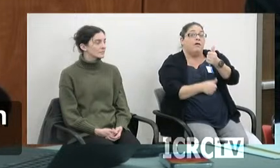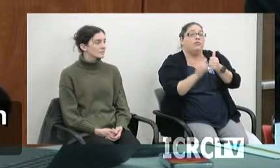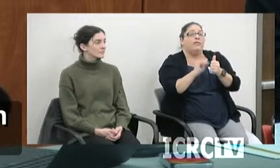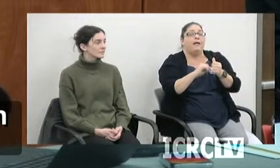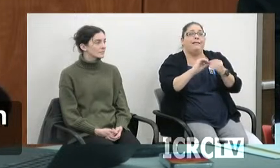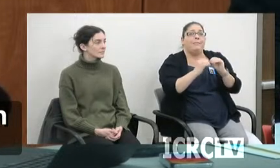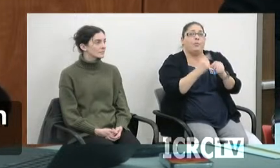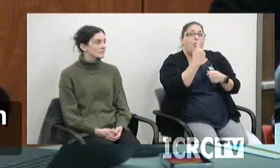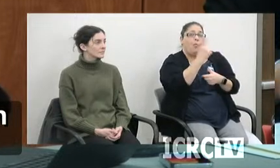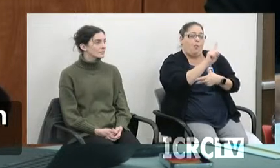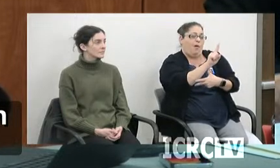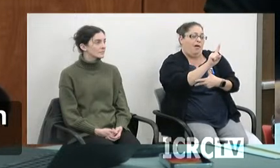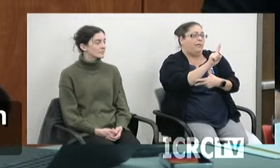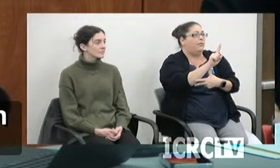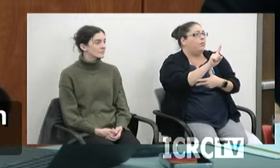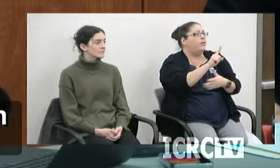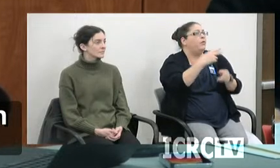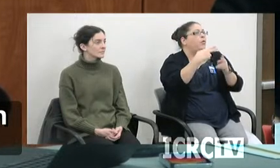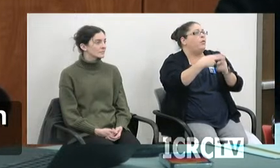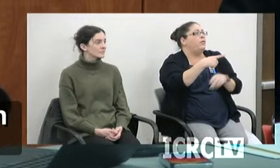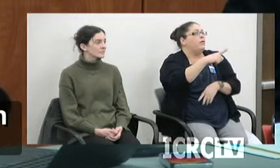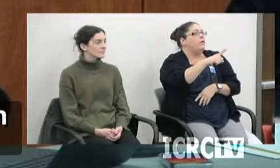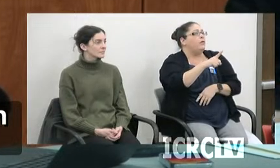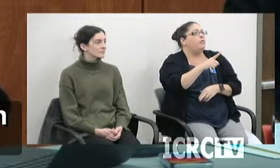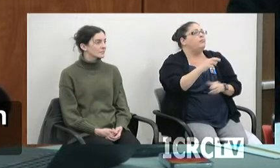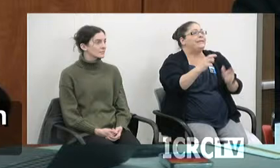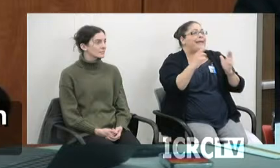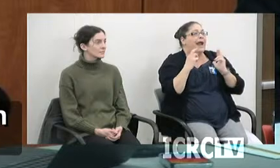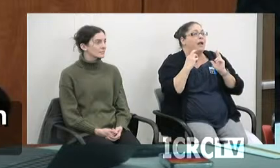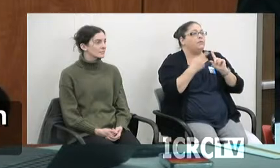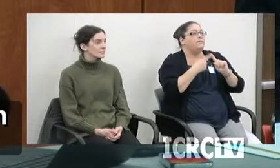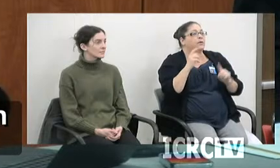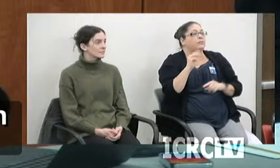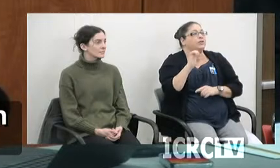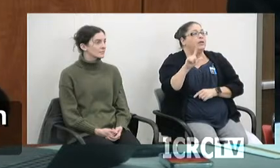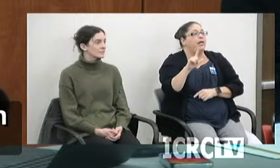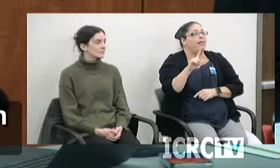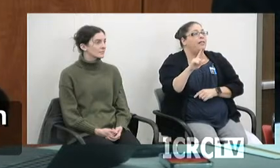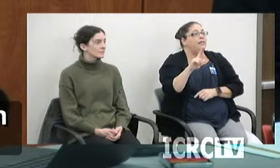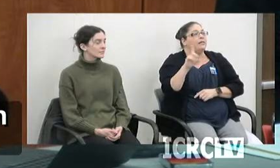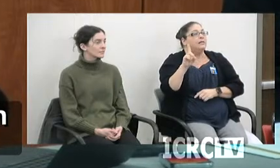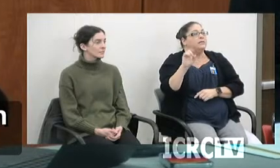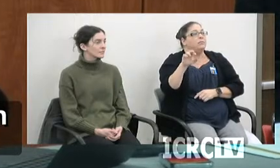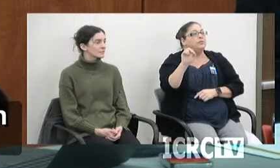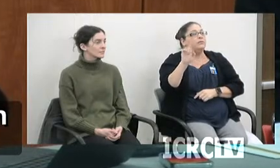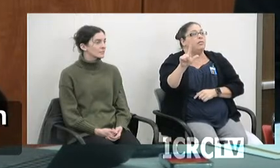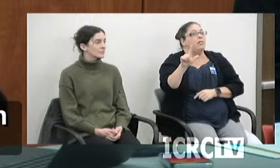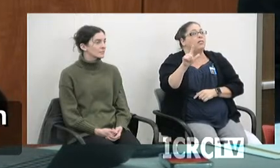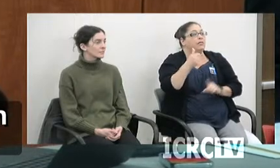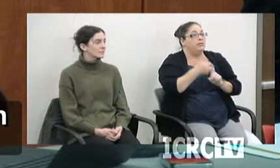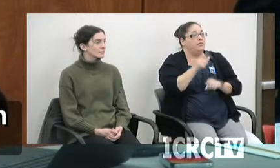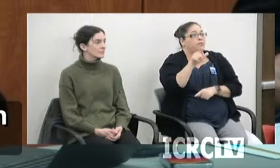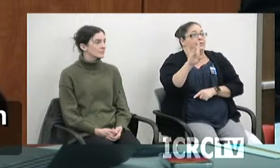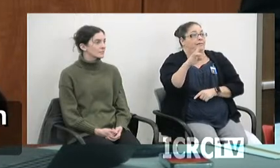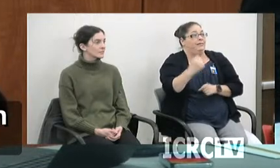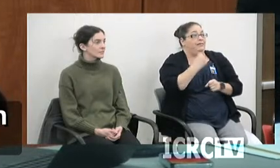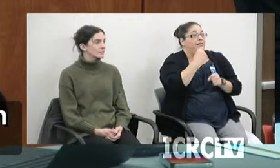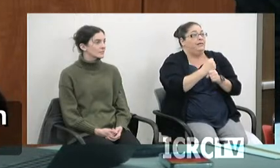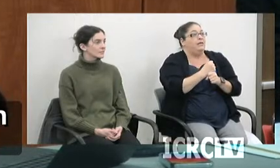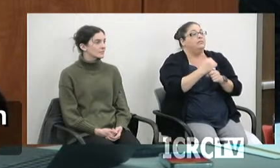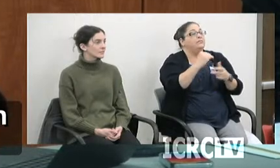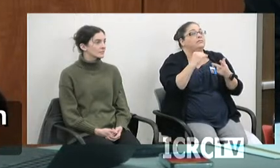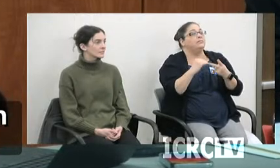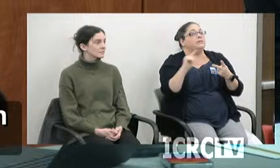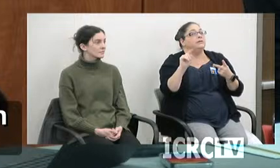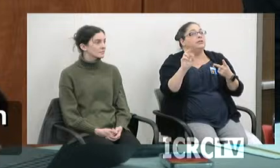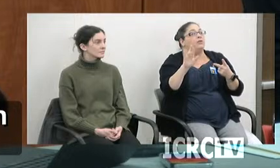item 1A, we do have retirements from Michelle Dolezal, 28 years of service, and Terry